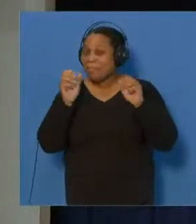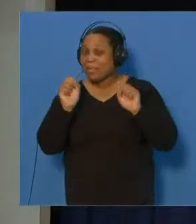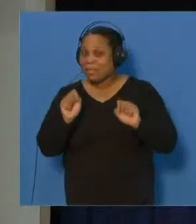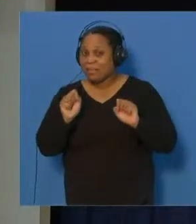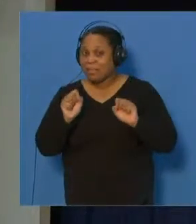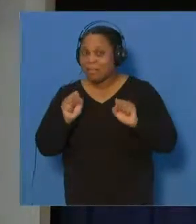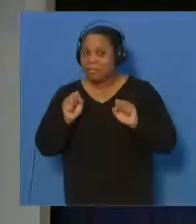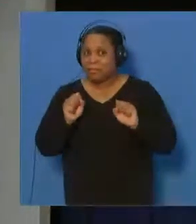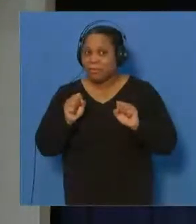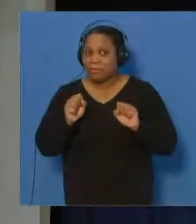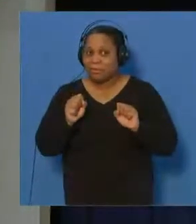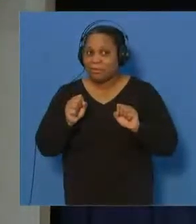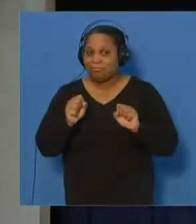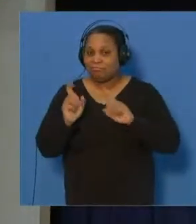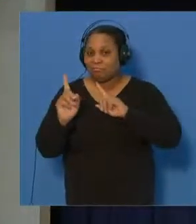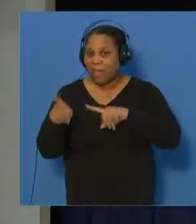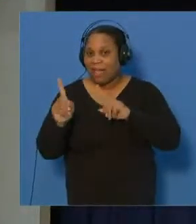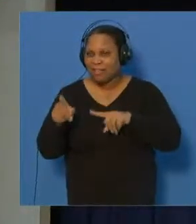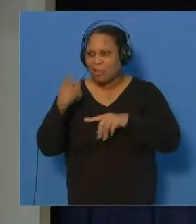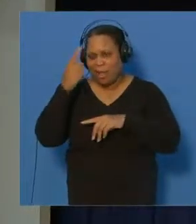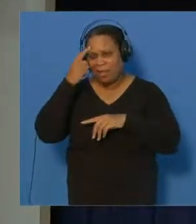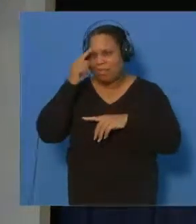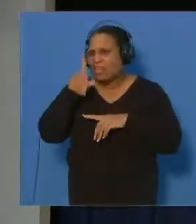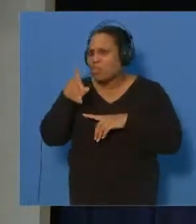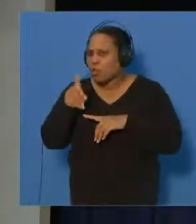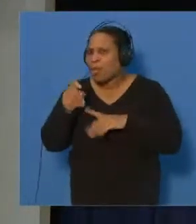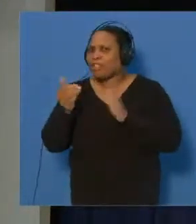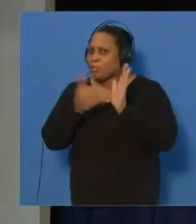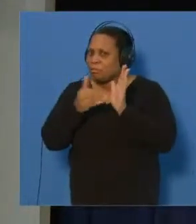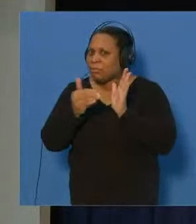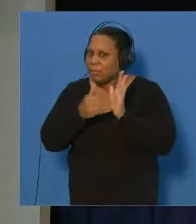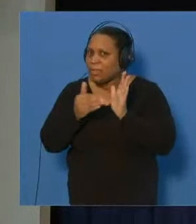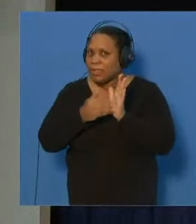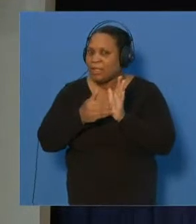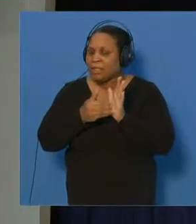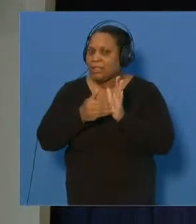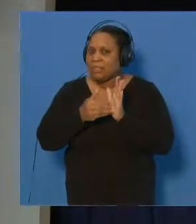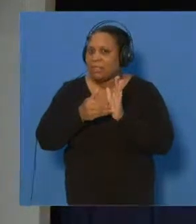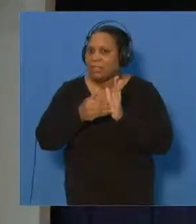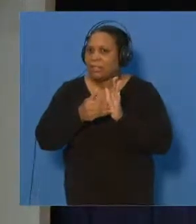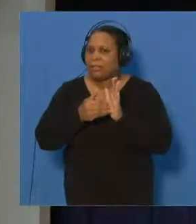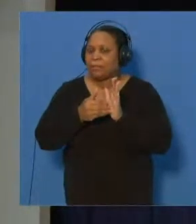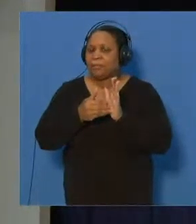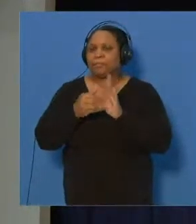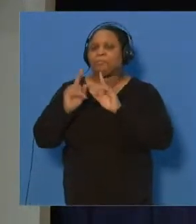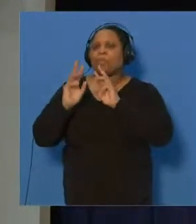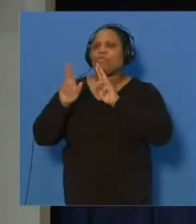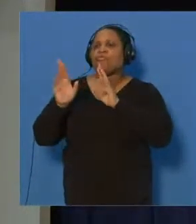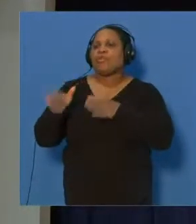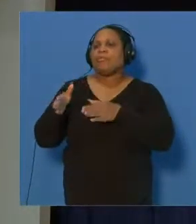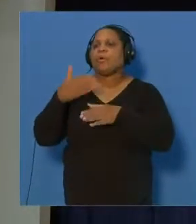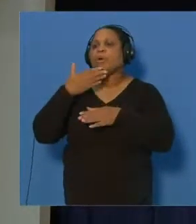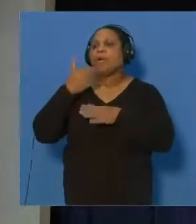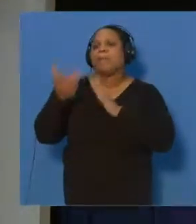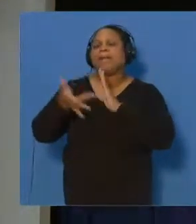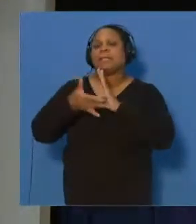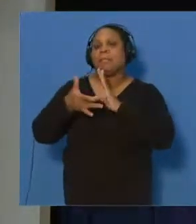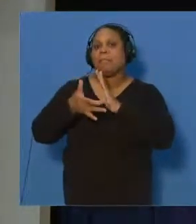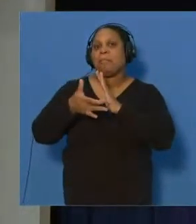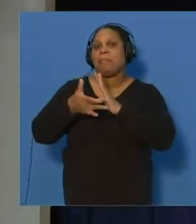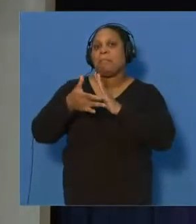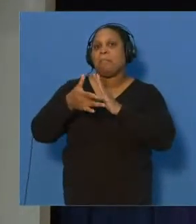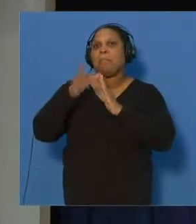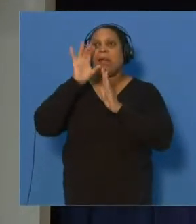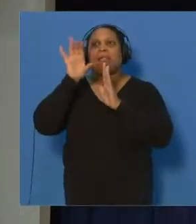pull out the slides. I think your question was in the better case modeling scenario, how